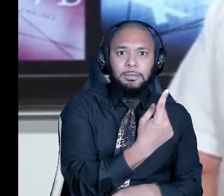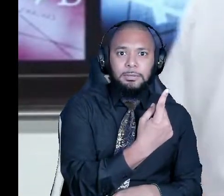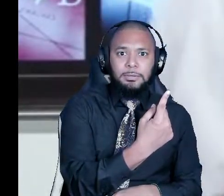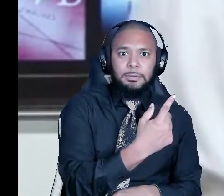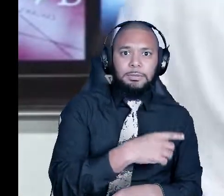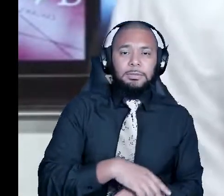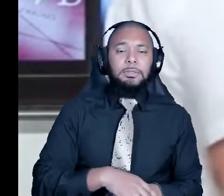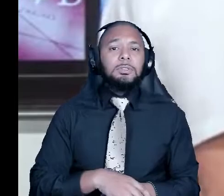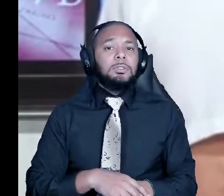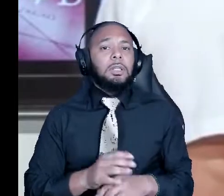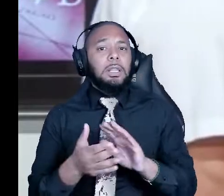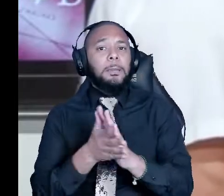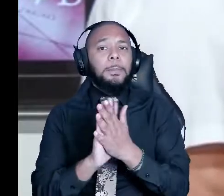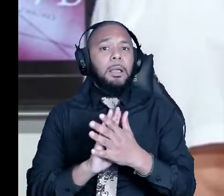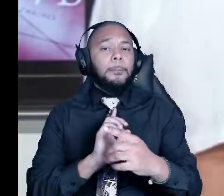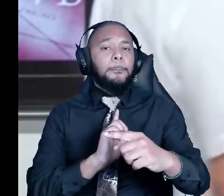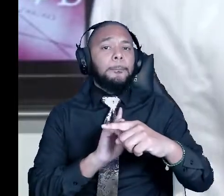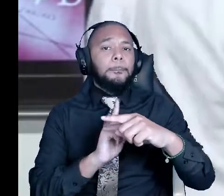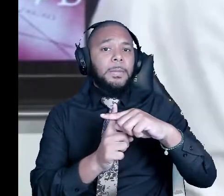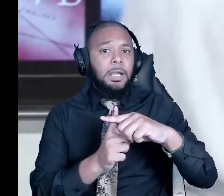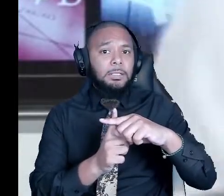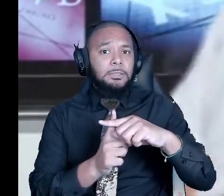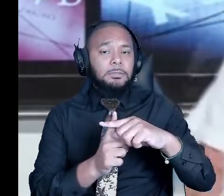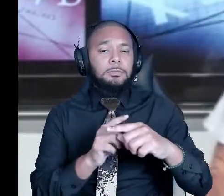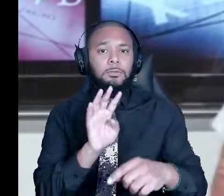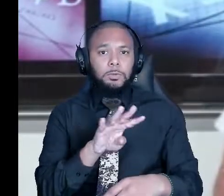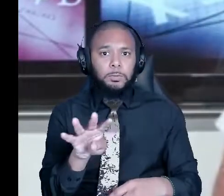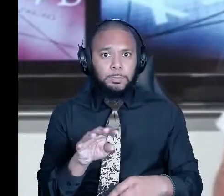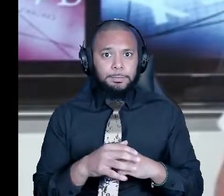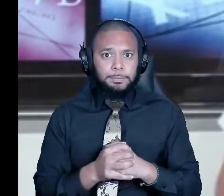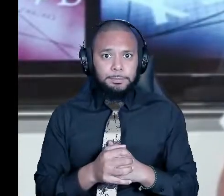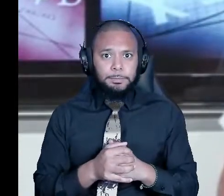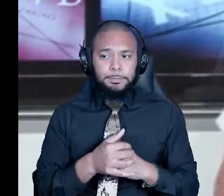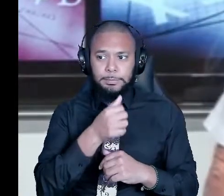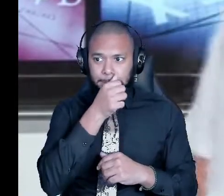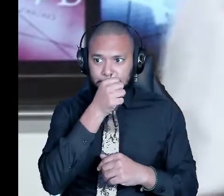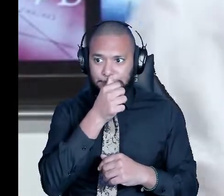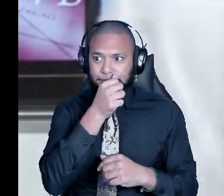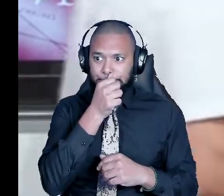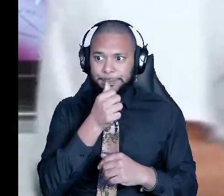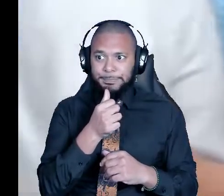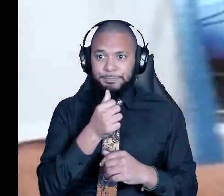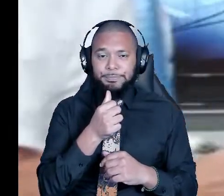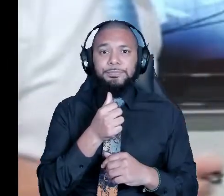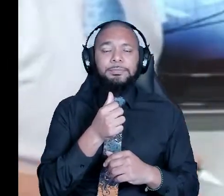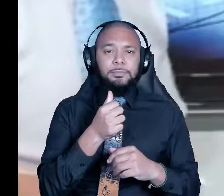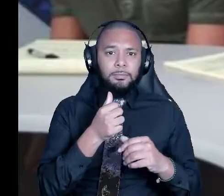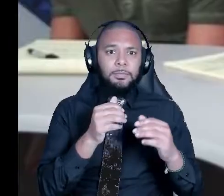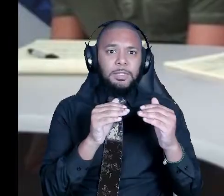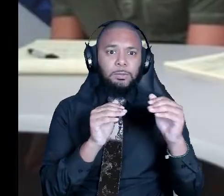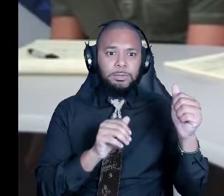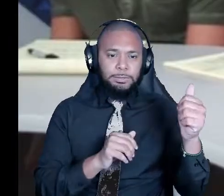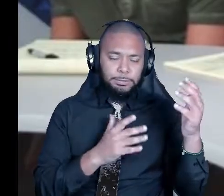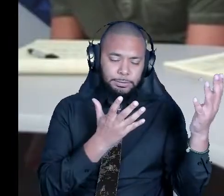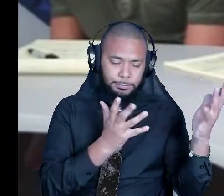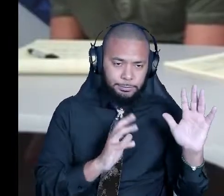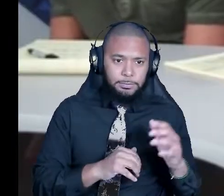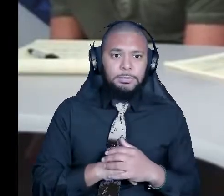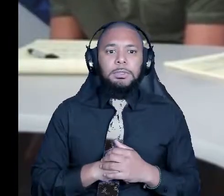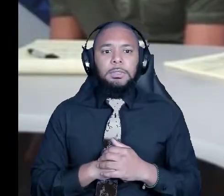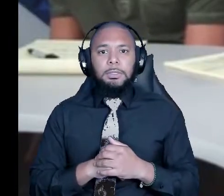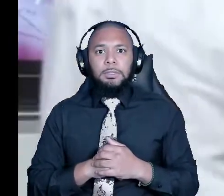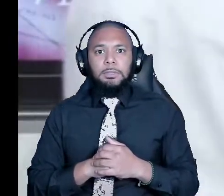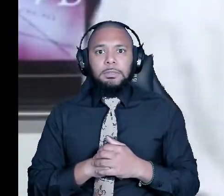44, right? 4 times 11. And the right-hand side is still 10. Rebecca, the next step? Combine